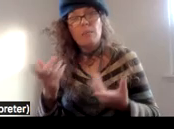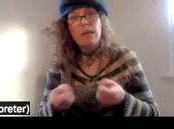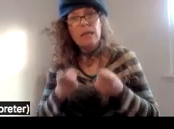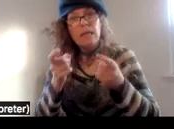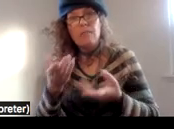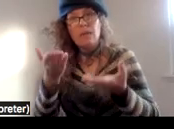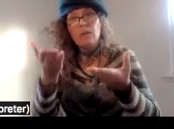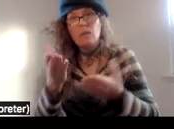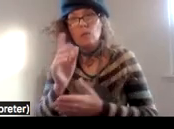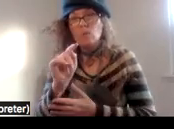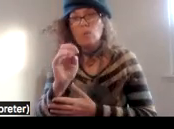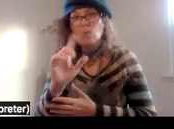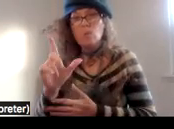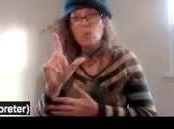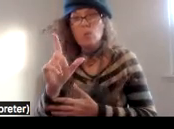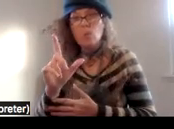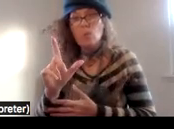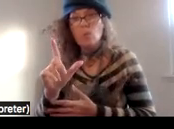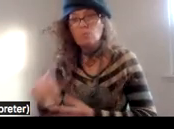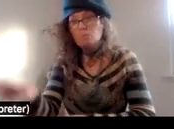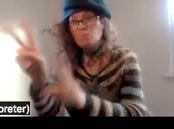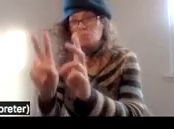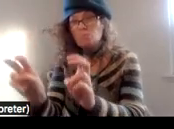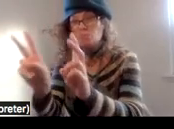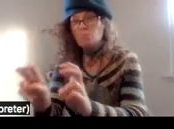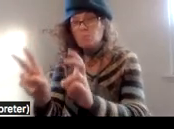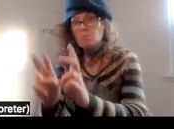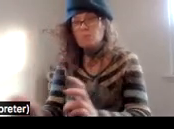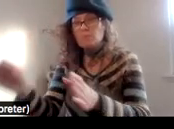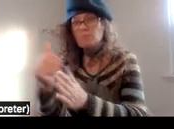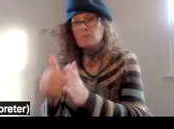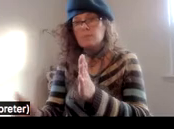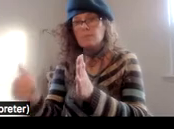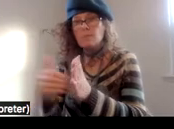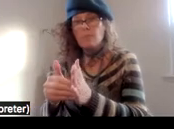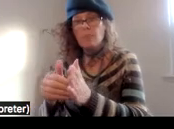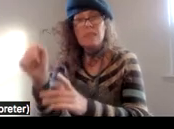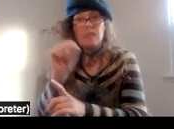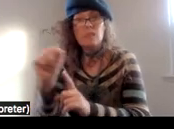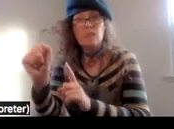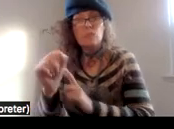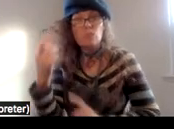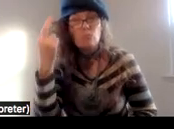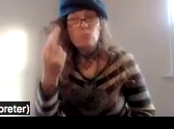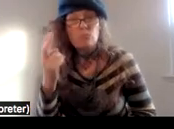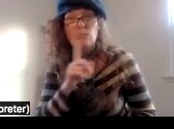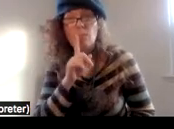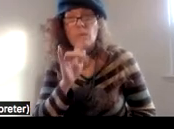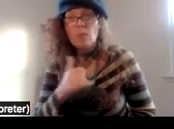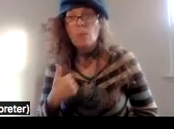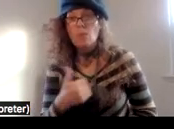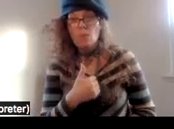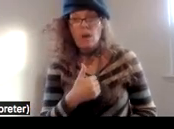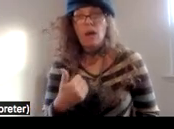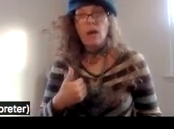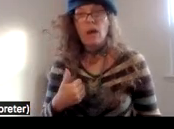tools by which to reanalyze the situation and to realize that we're actually you know not only do we